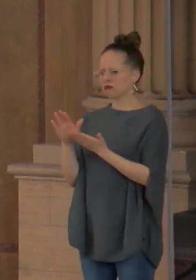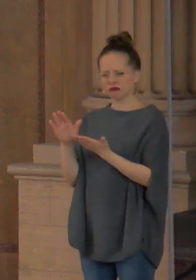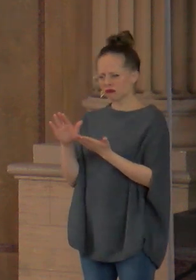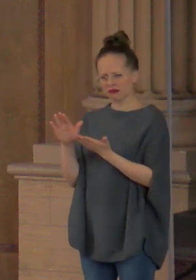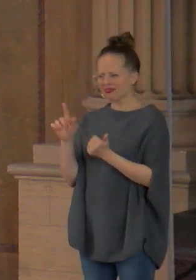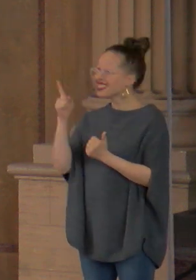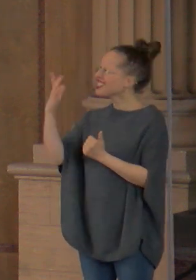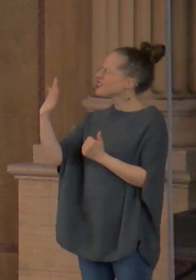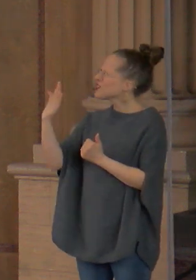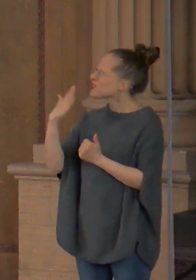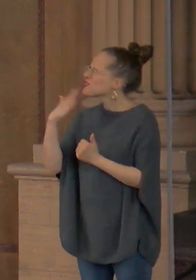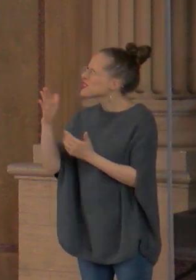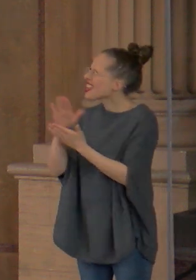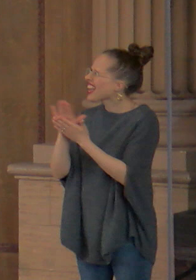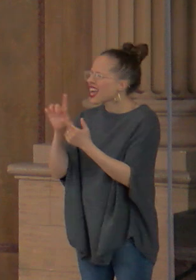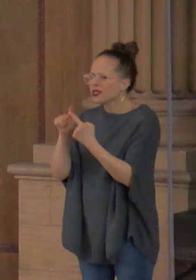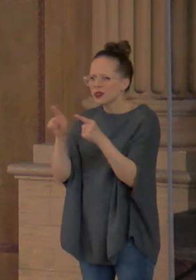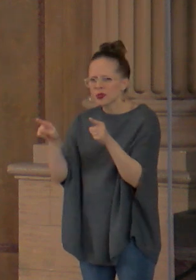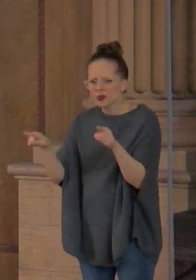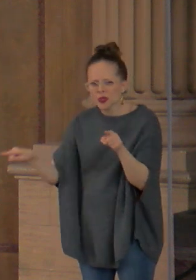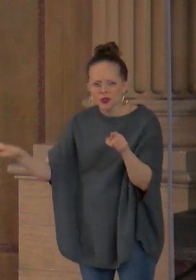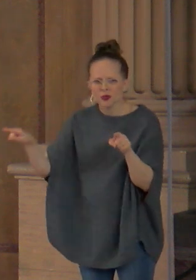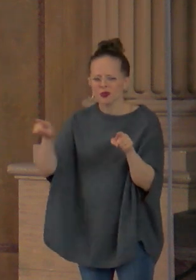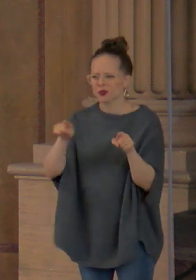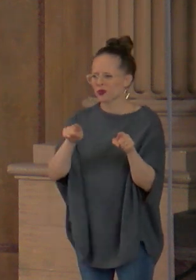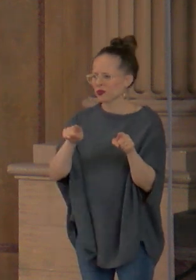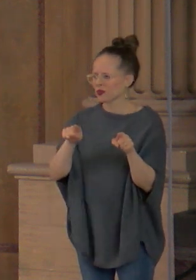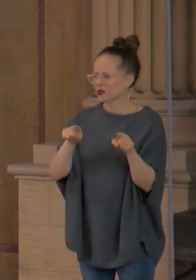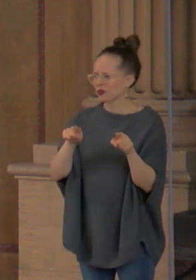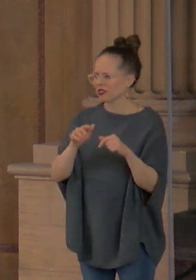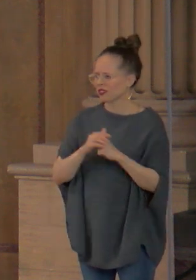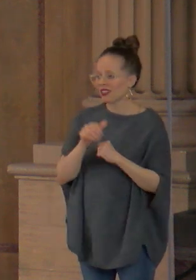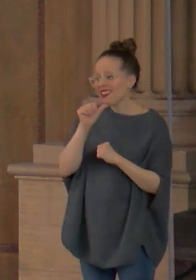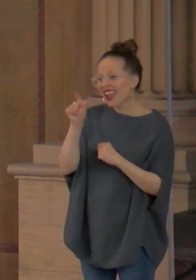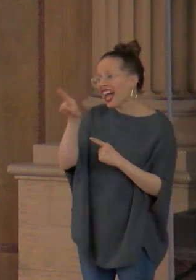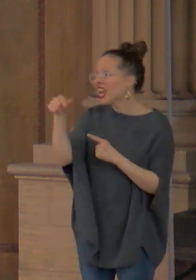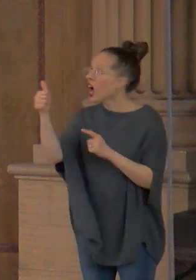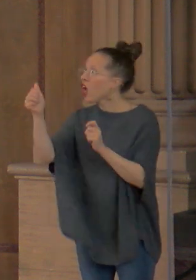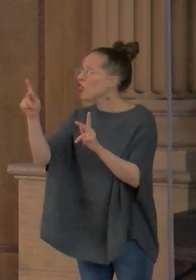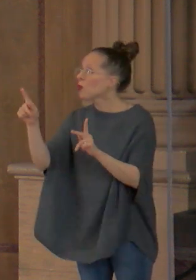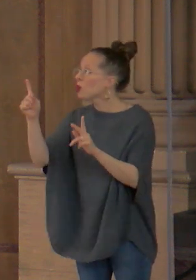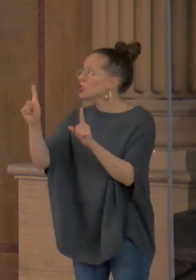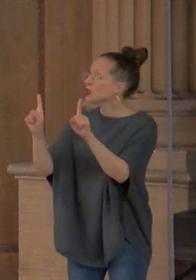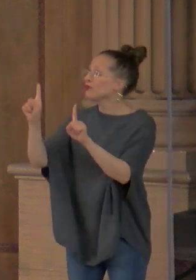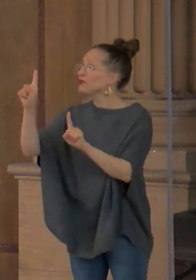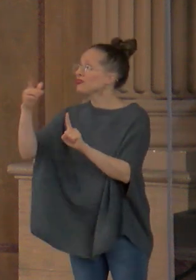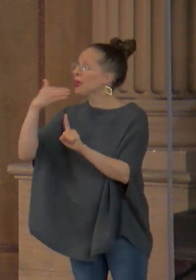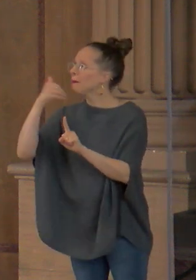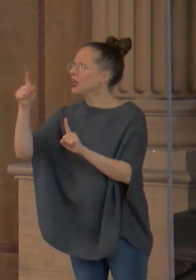but he's good and kind to you. Not just those other people who are better at keeping up with their works.